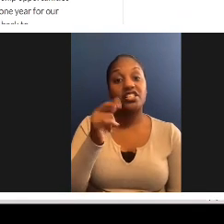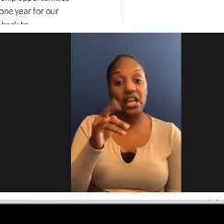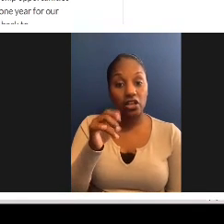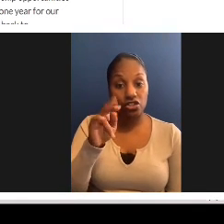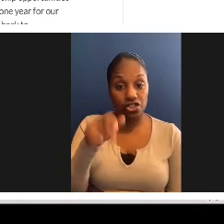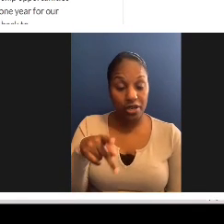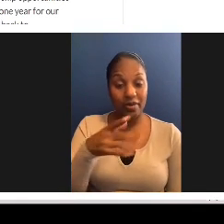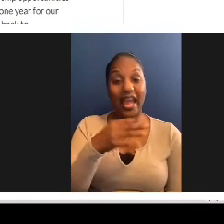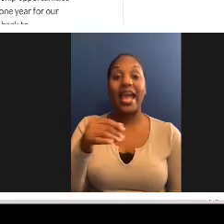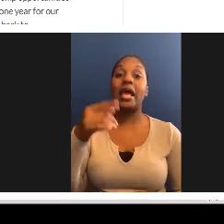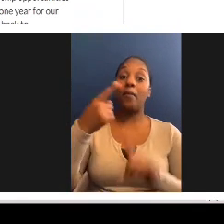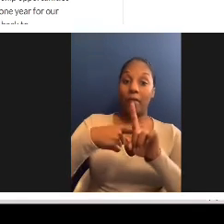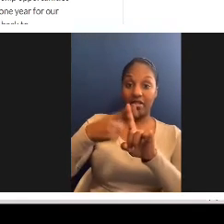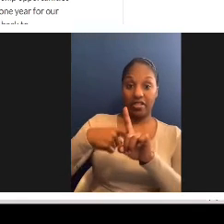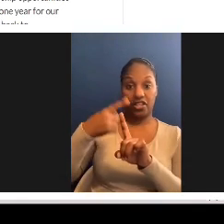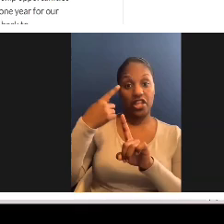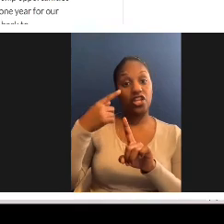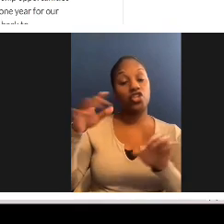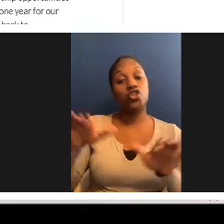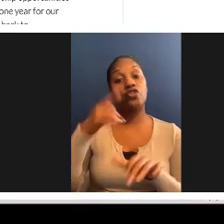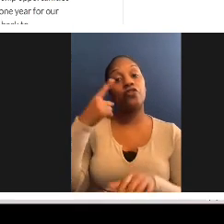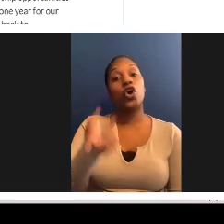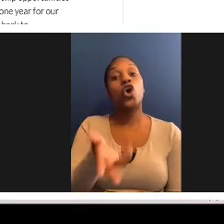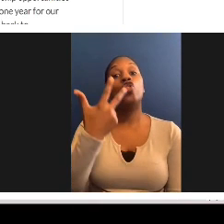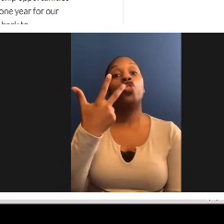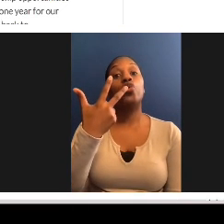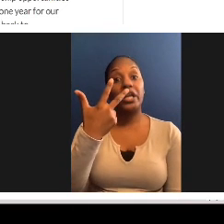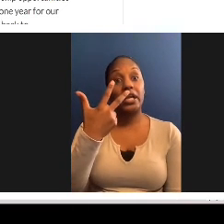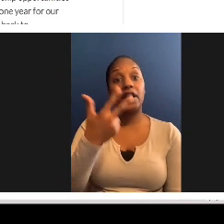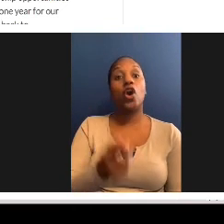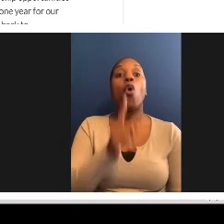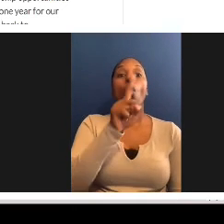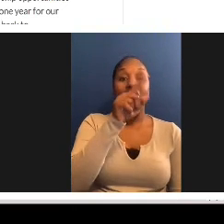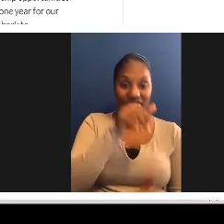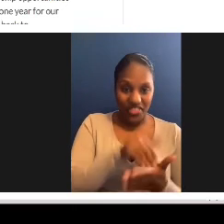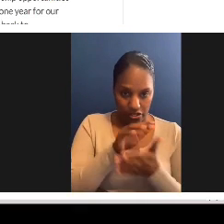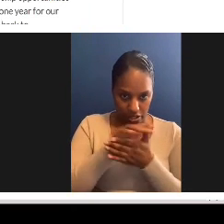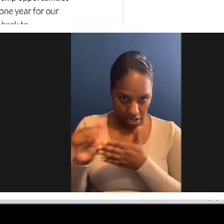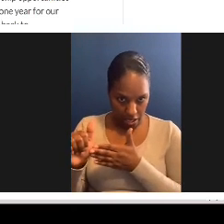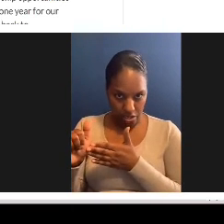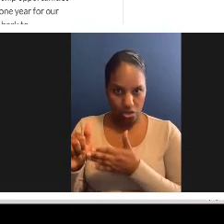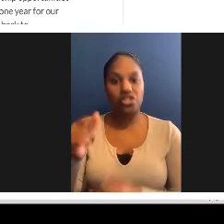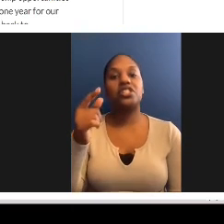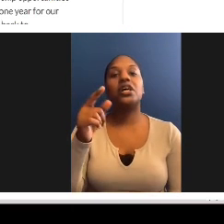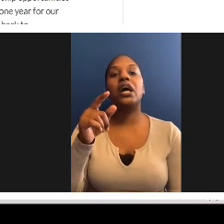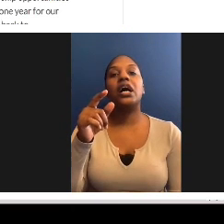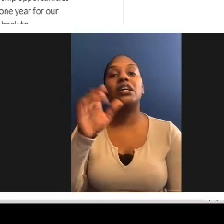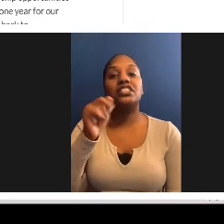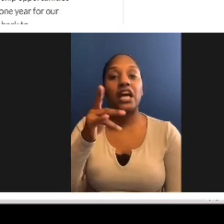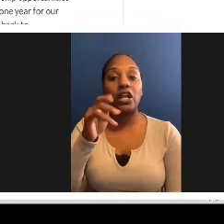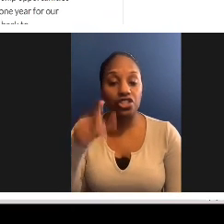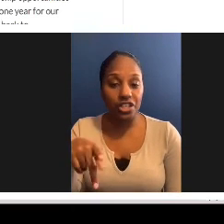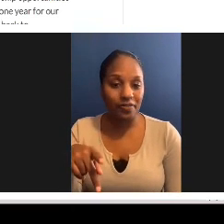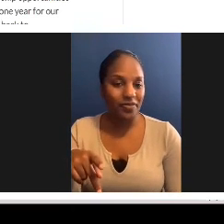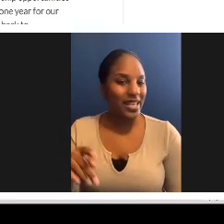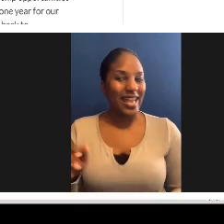a drawing for 3 $1,000 scholarships. And the only thing you're doing is just putting your name in a hat, as to